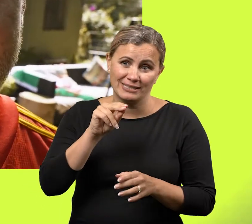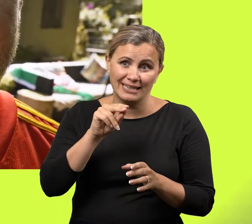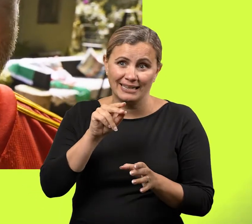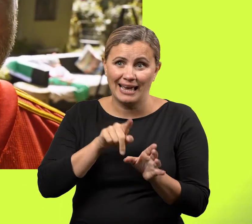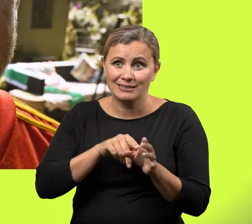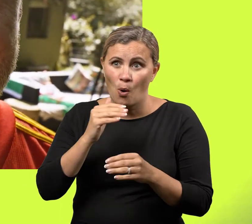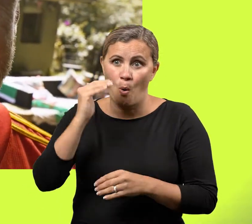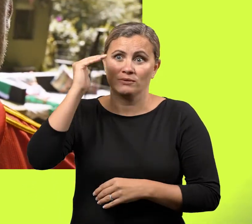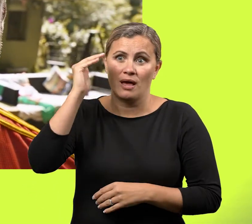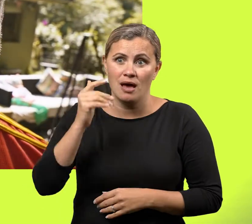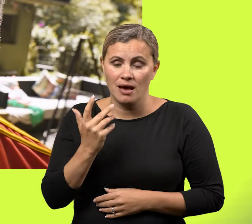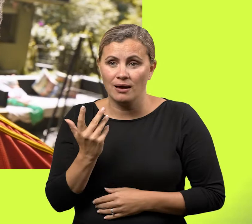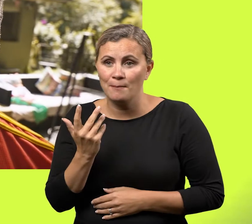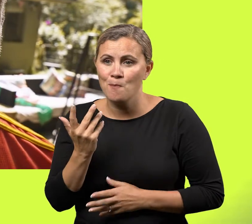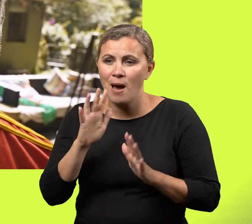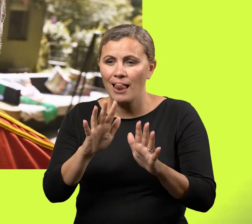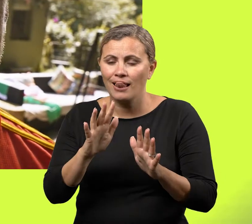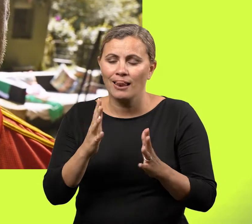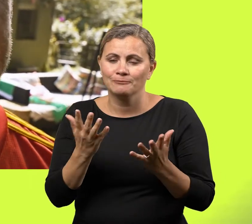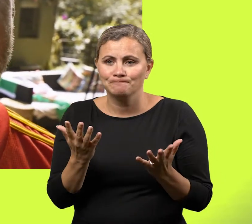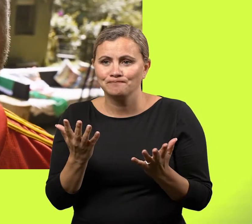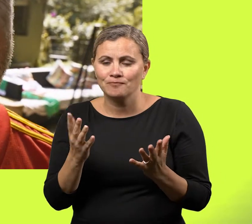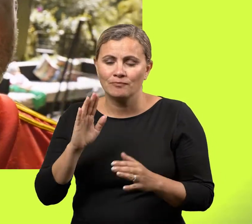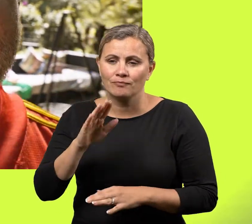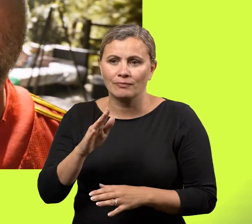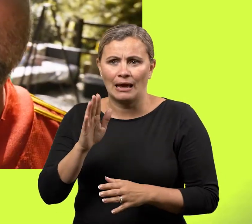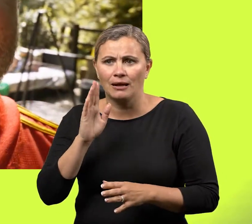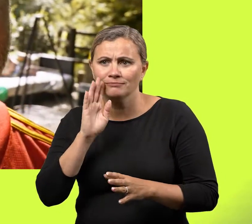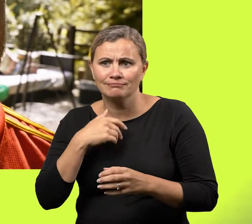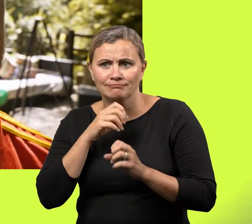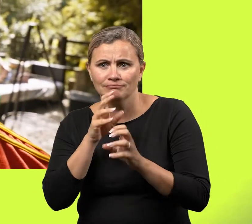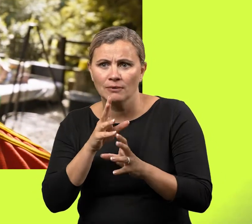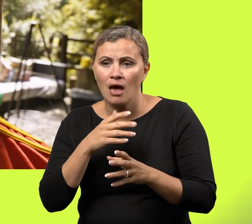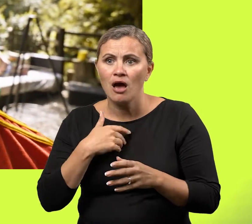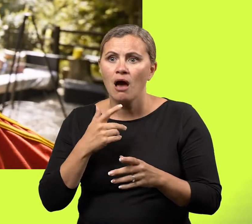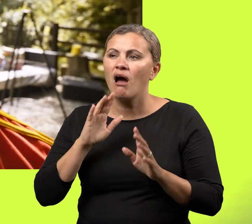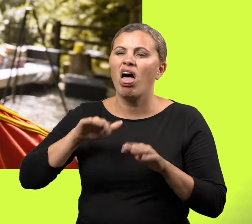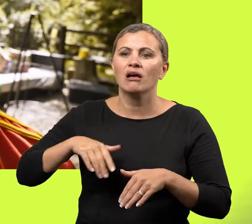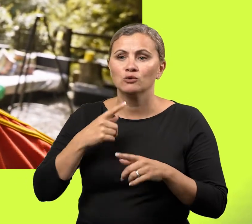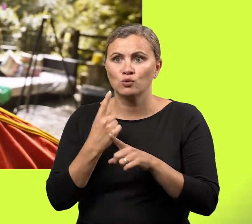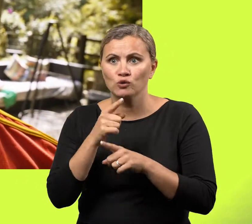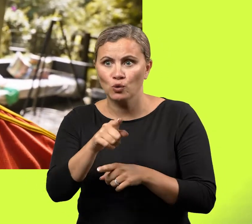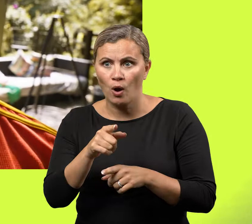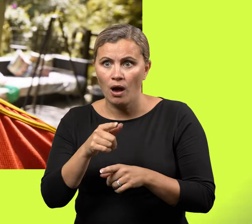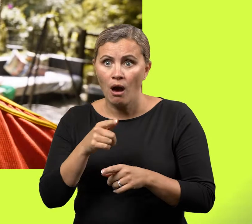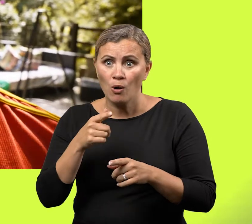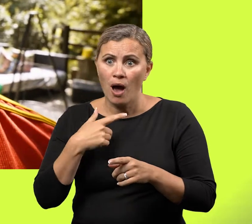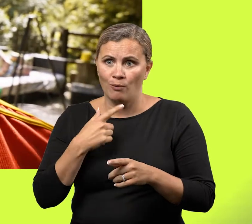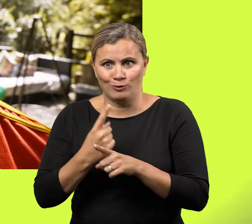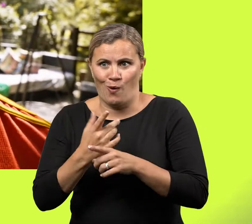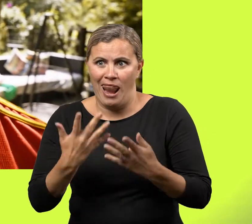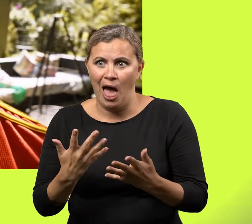older. But, well, listen, I couldn't pass up the chance of speaking to you, so...